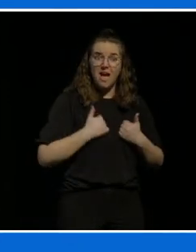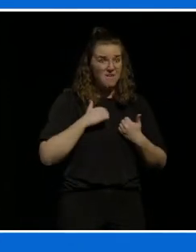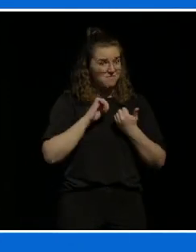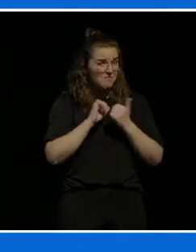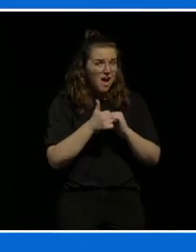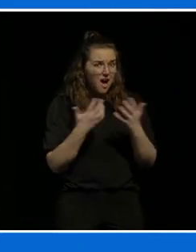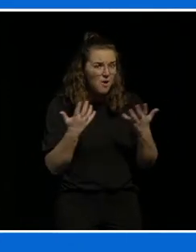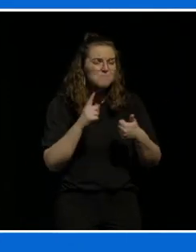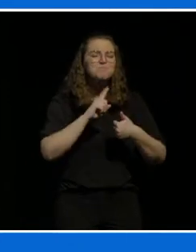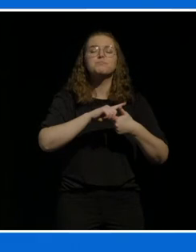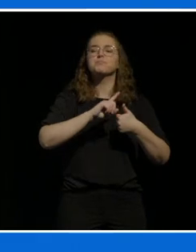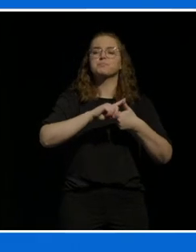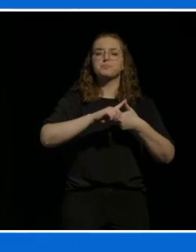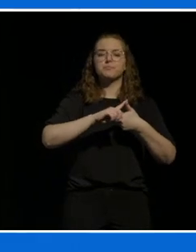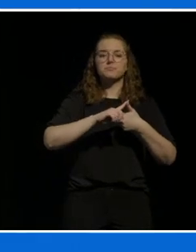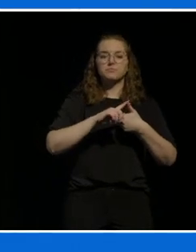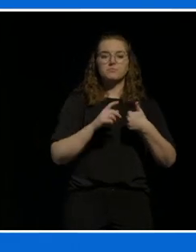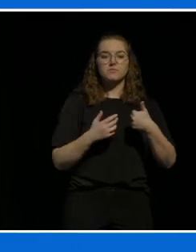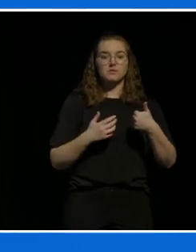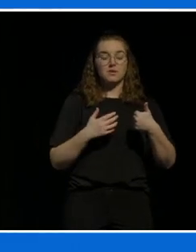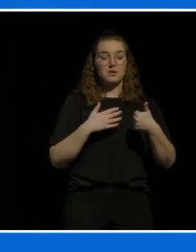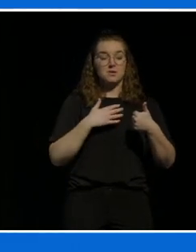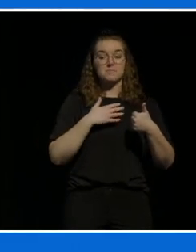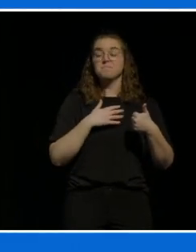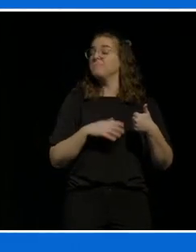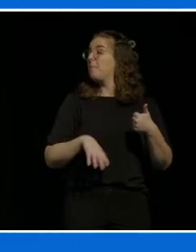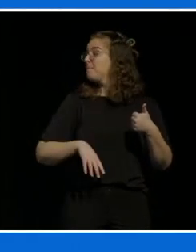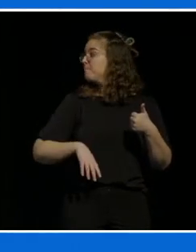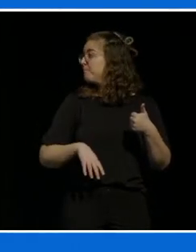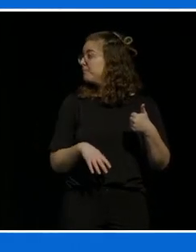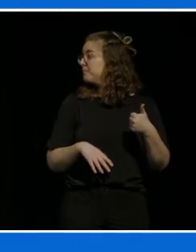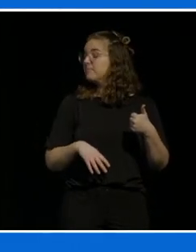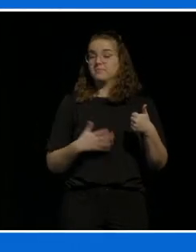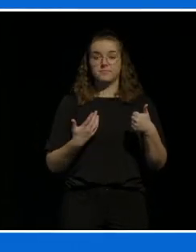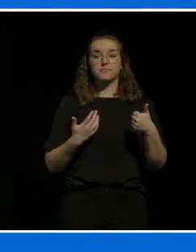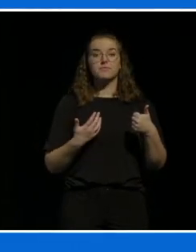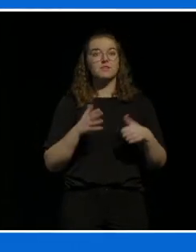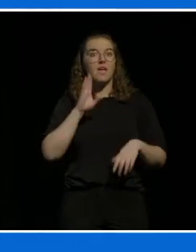It looked like, one, hacking my tech. So, you know, hey,